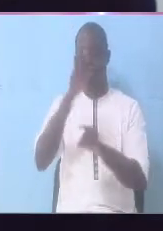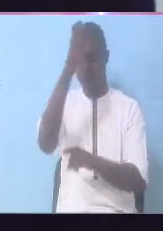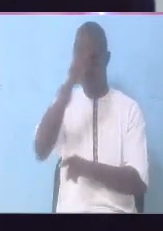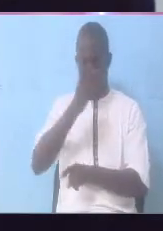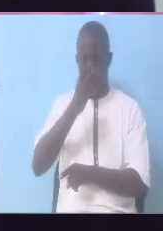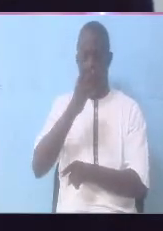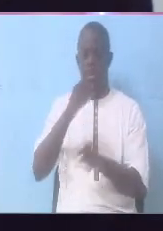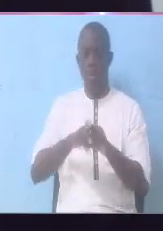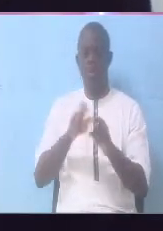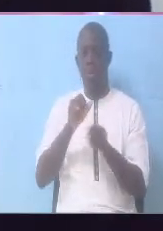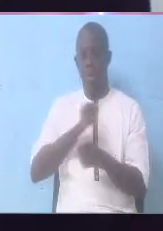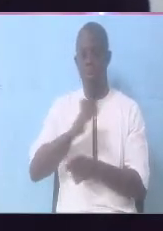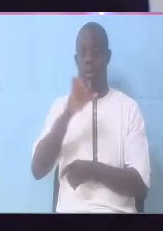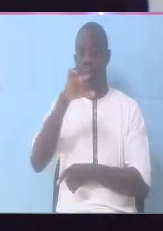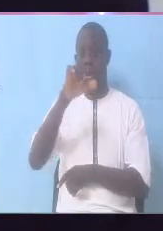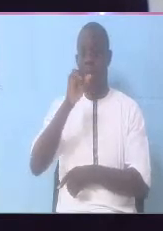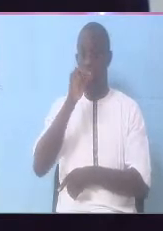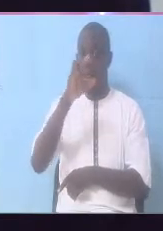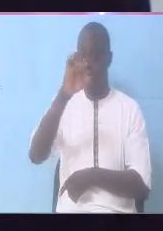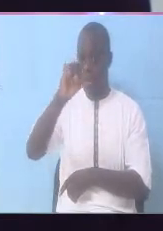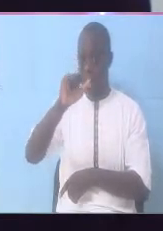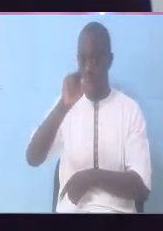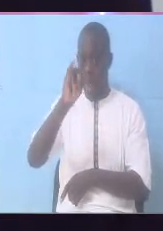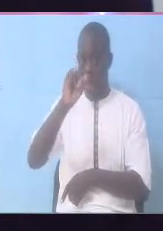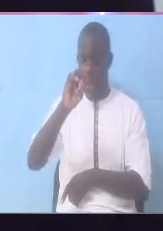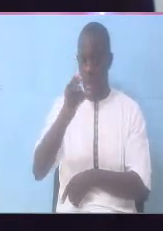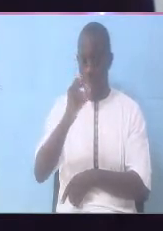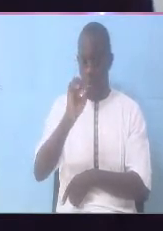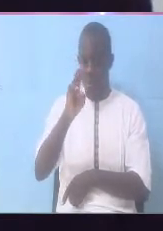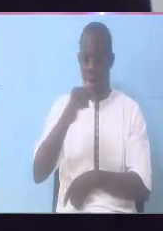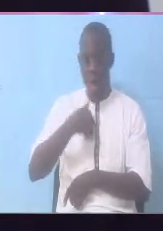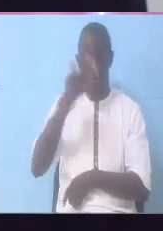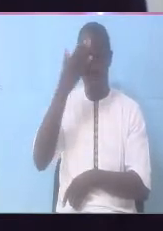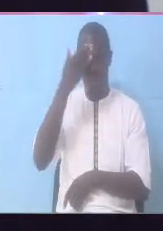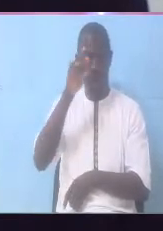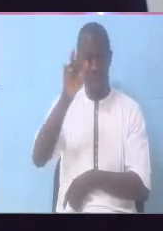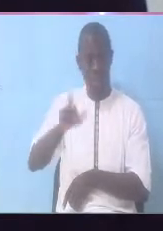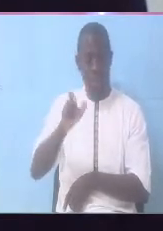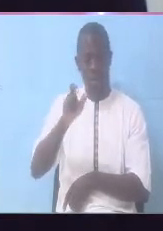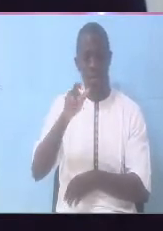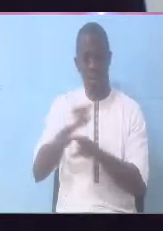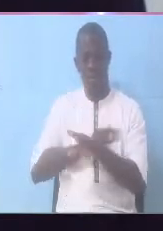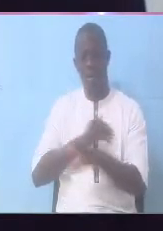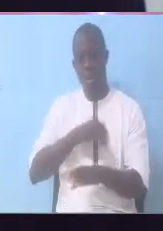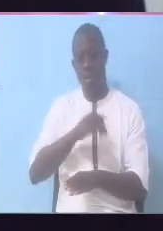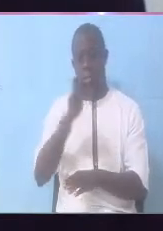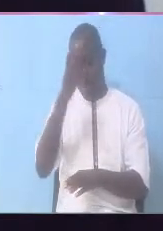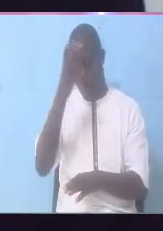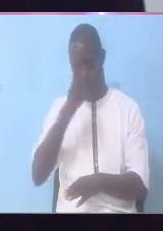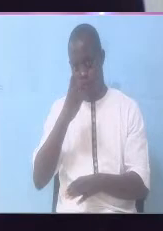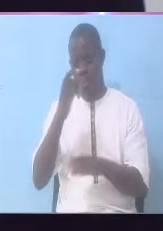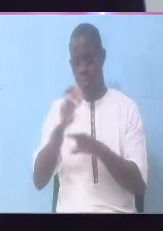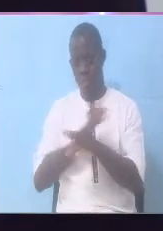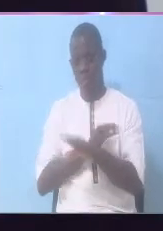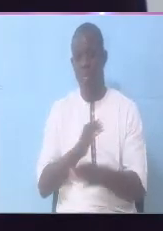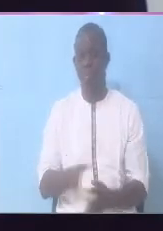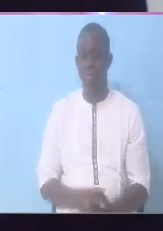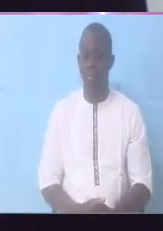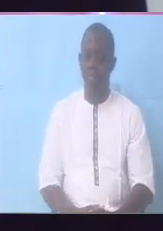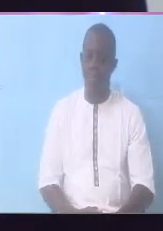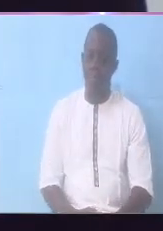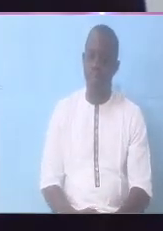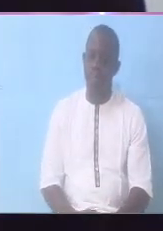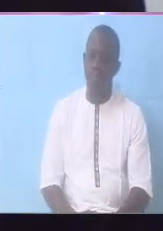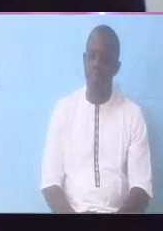guy. Biriya mari la kumofo bitu tumolem amari nyin komole mem fana kumo soto bari birin